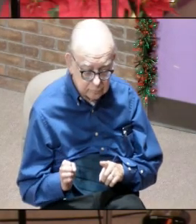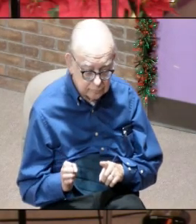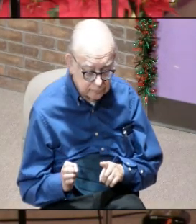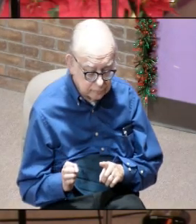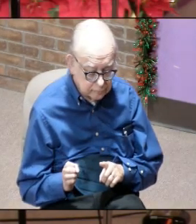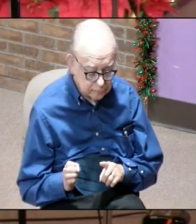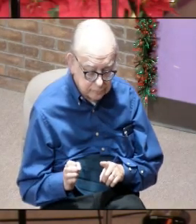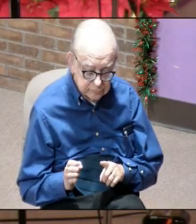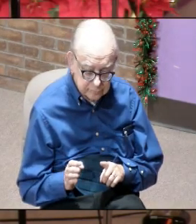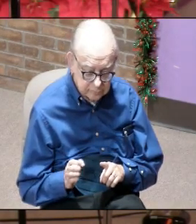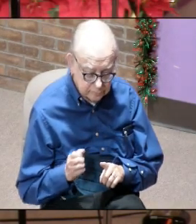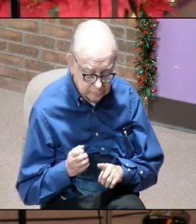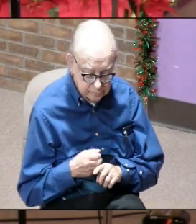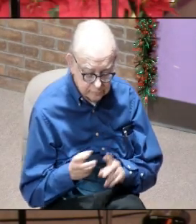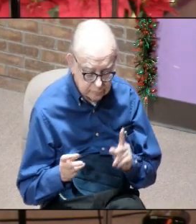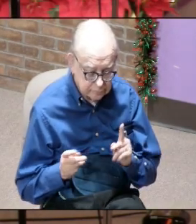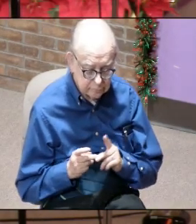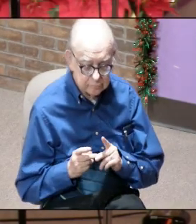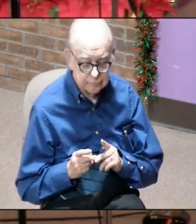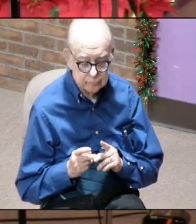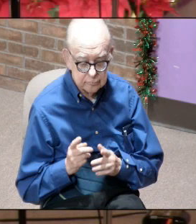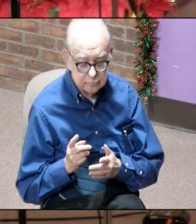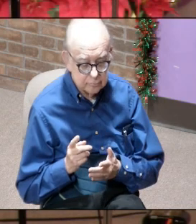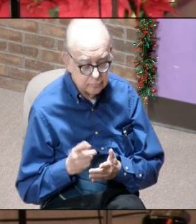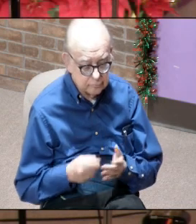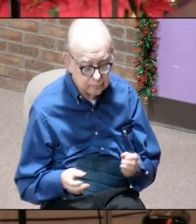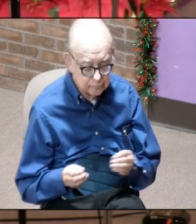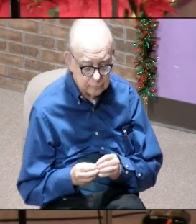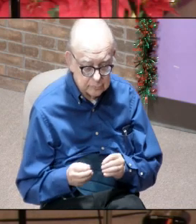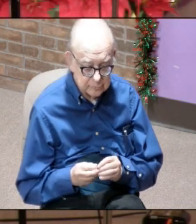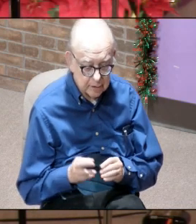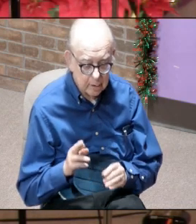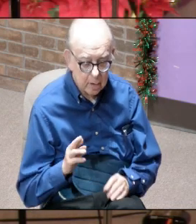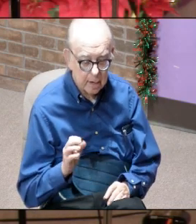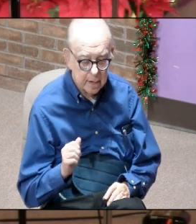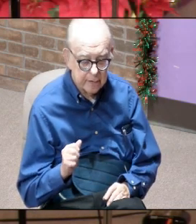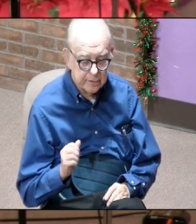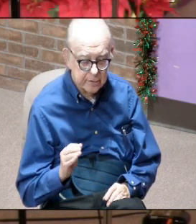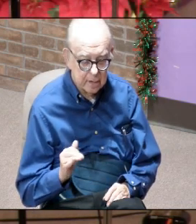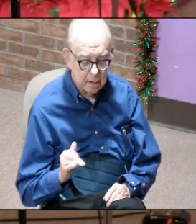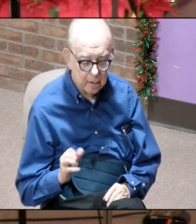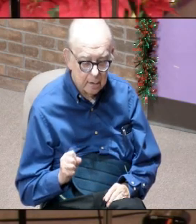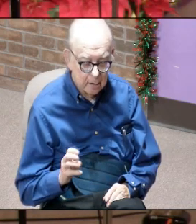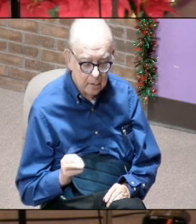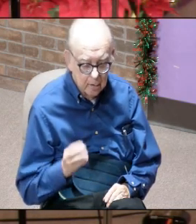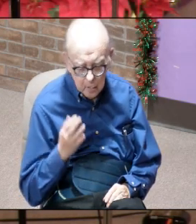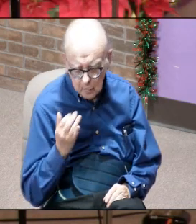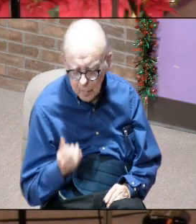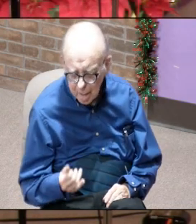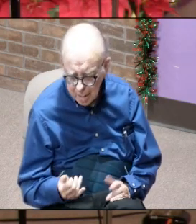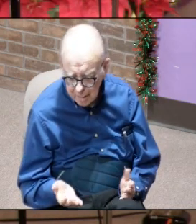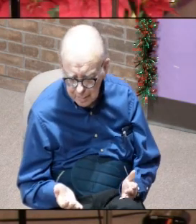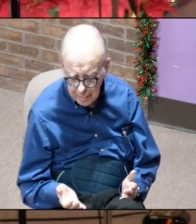everywhere. What else does it bring about? Racism. Why is it?